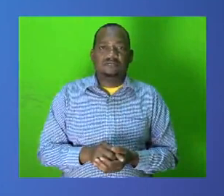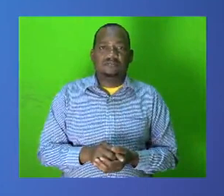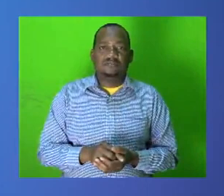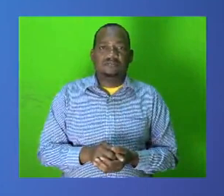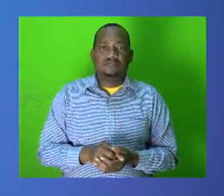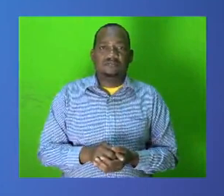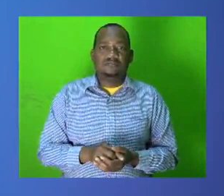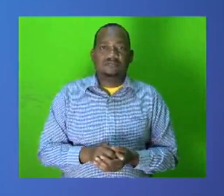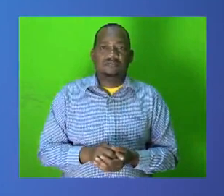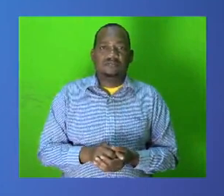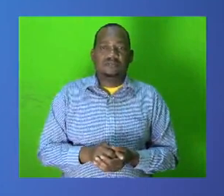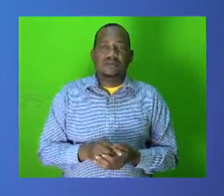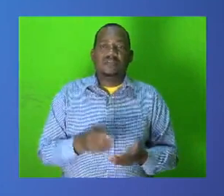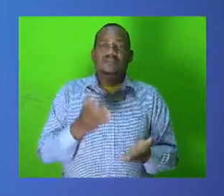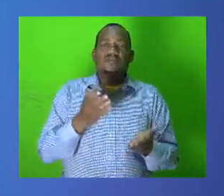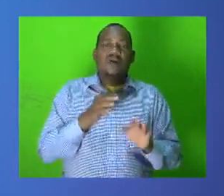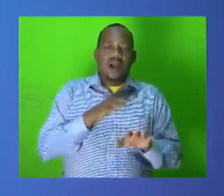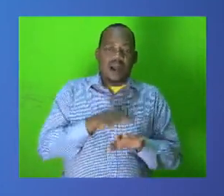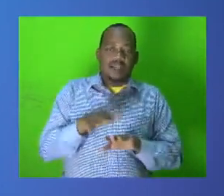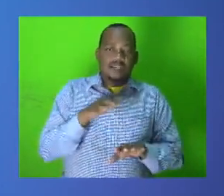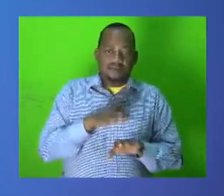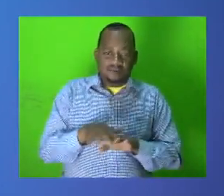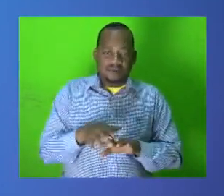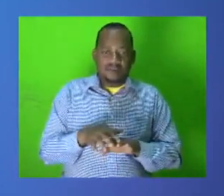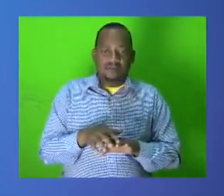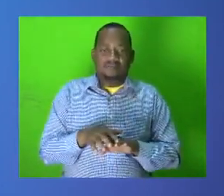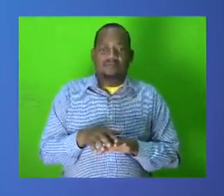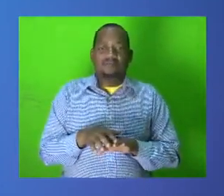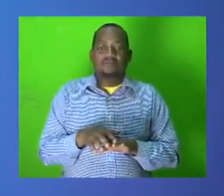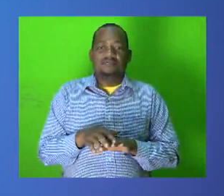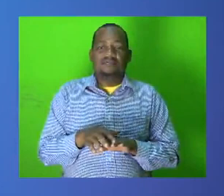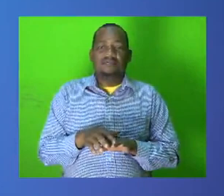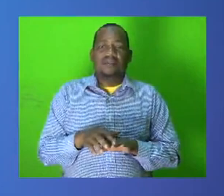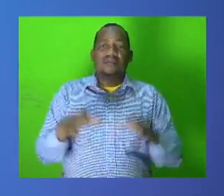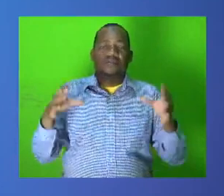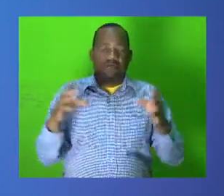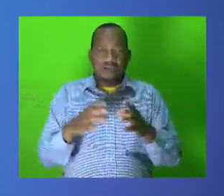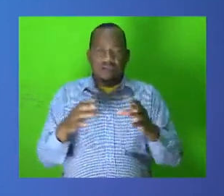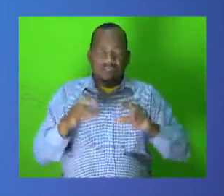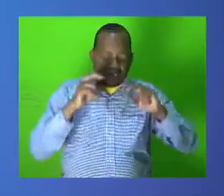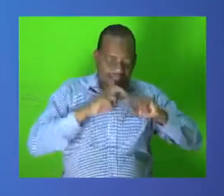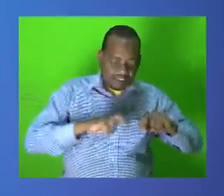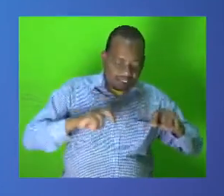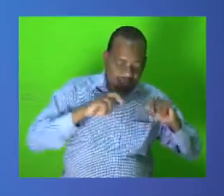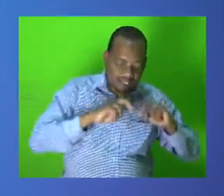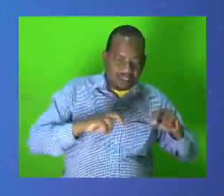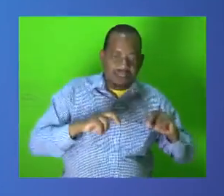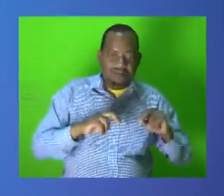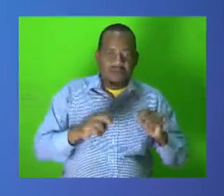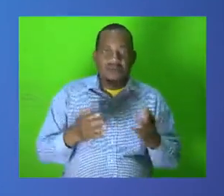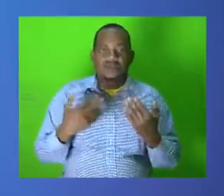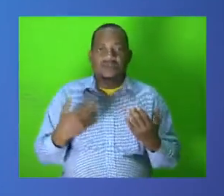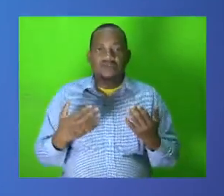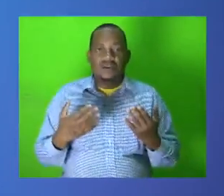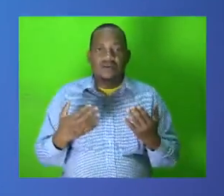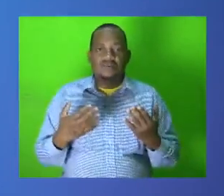field. Which step we can use, my dear student? My dear viewer, as we say, research